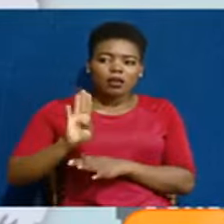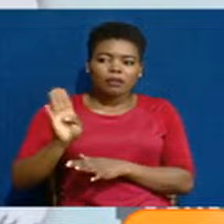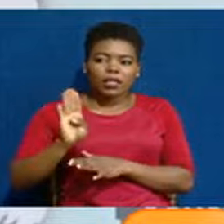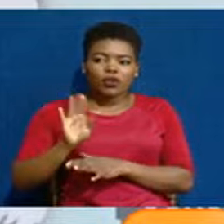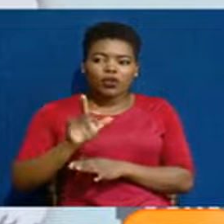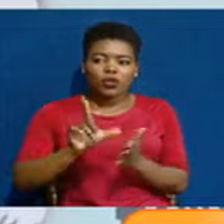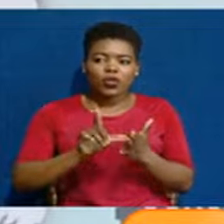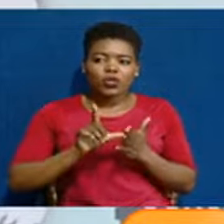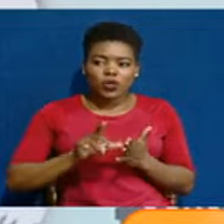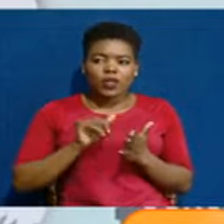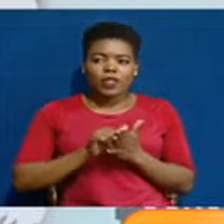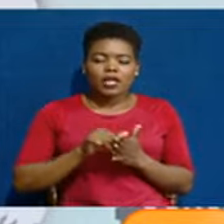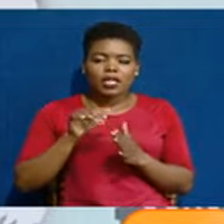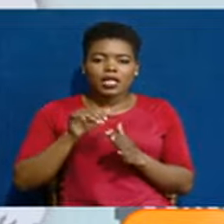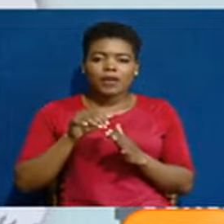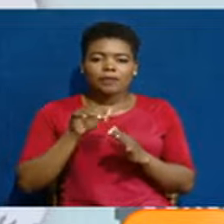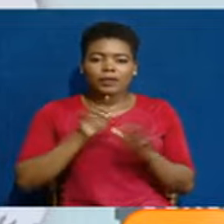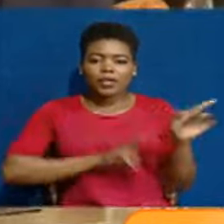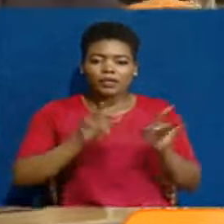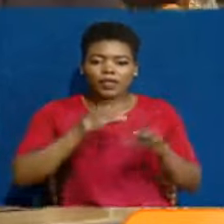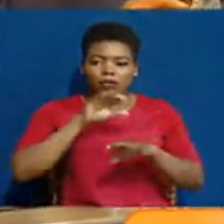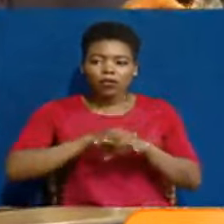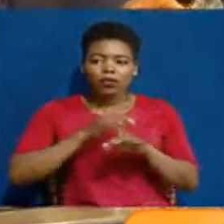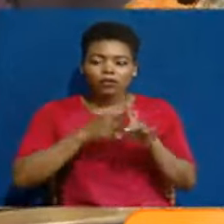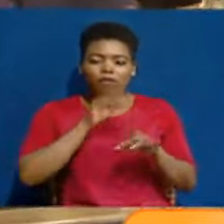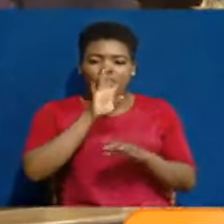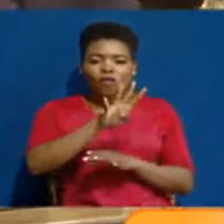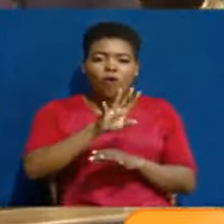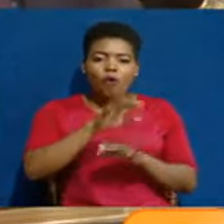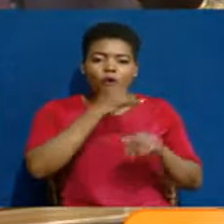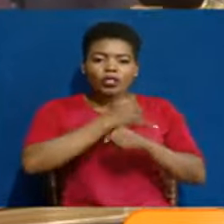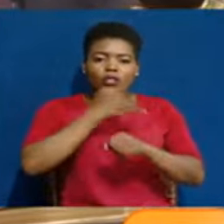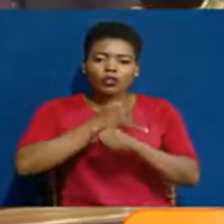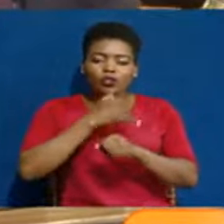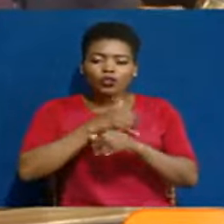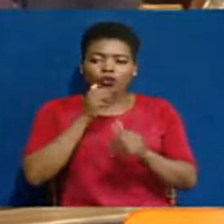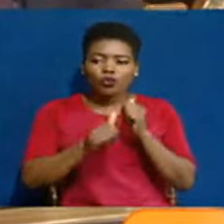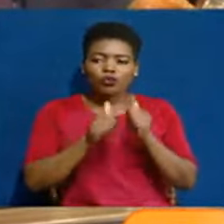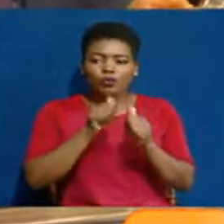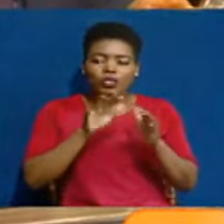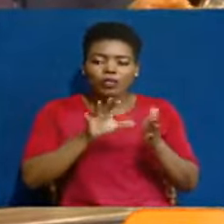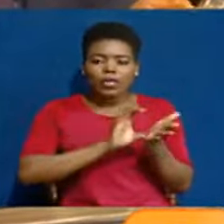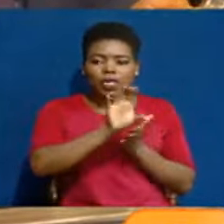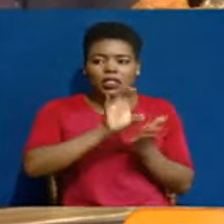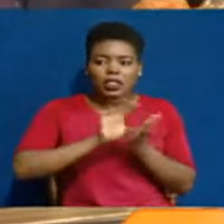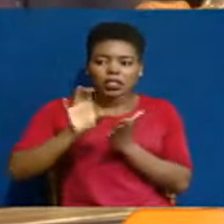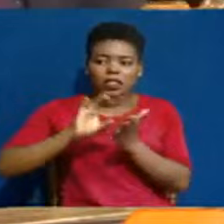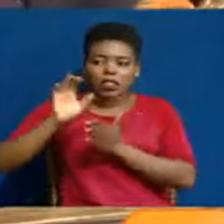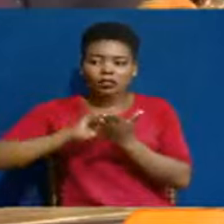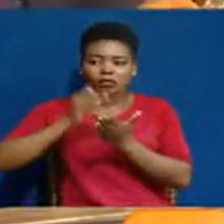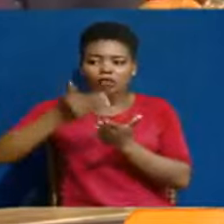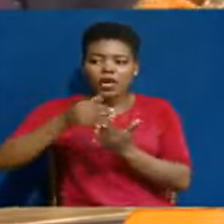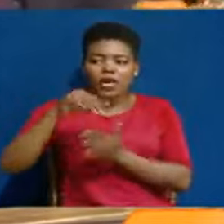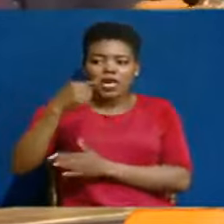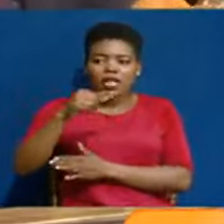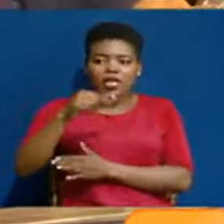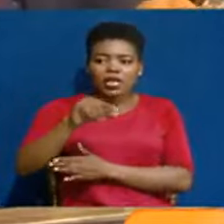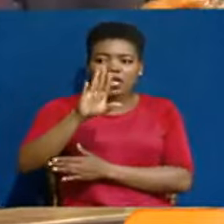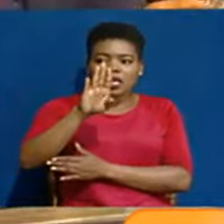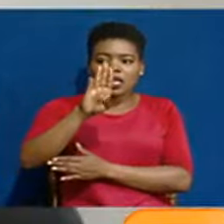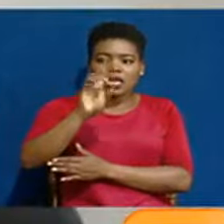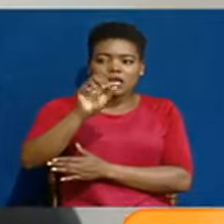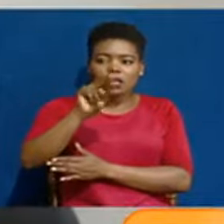loan that the telco received from four financial institutions, which has been channeled towards the funding of greening of the